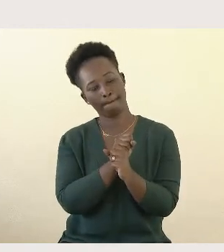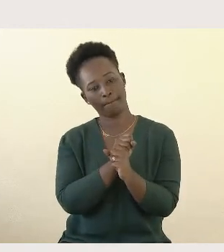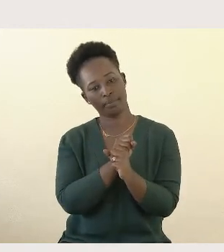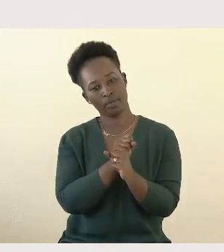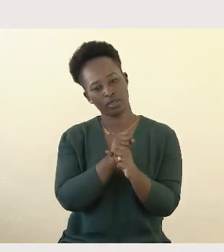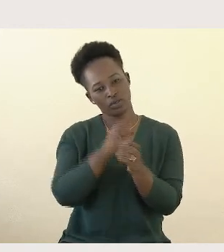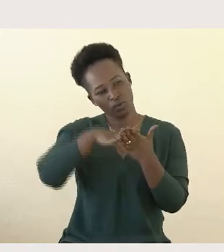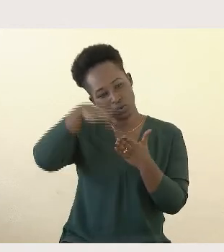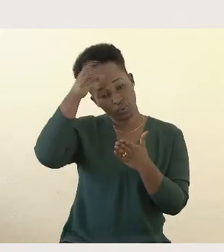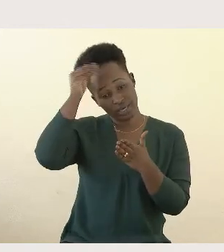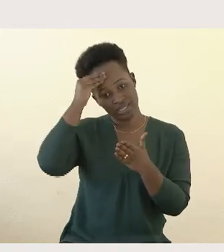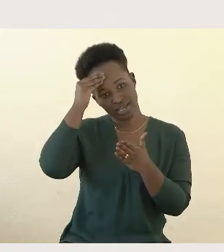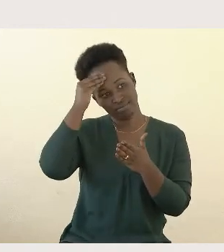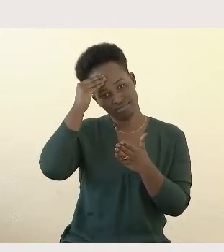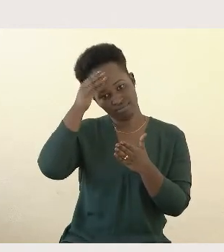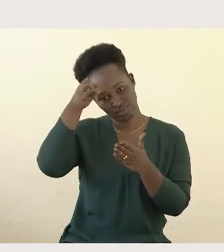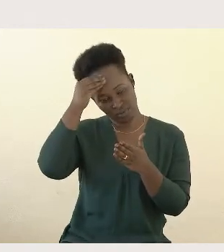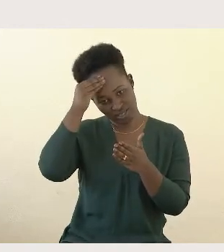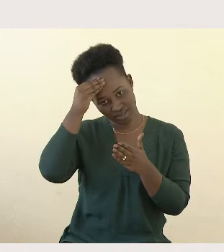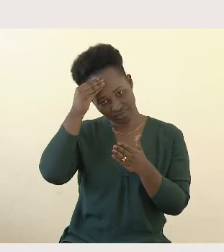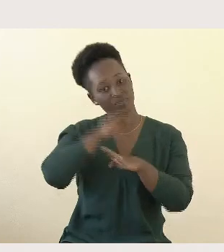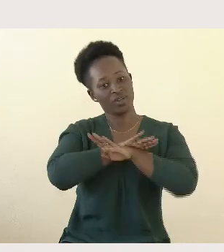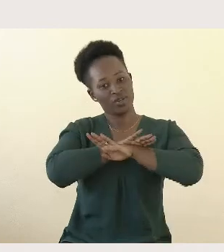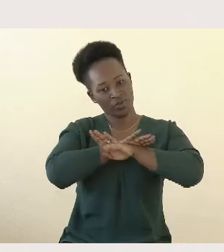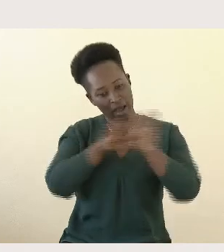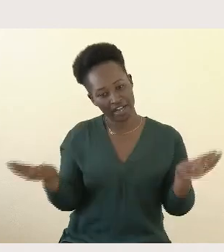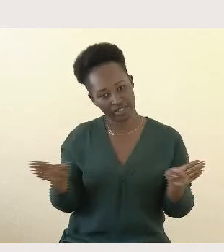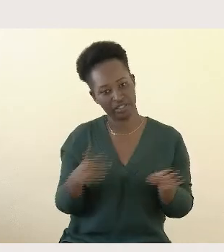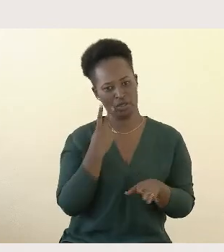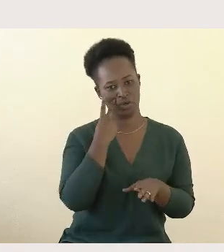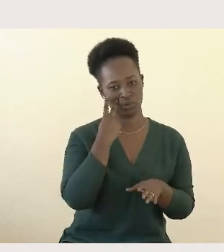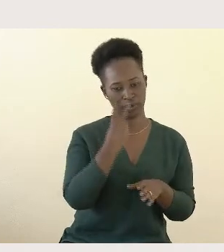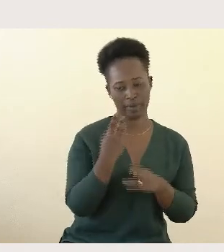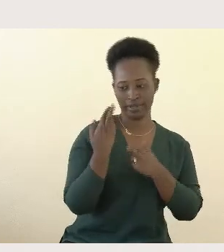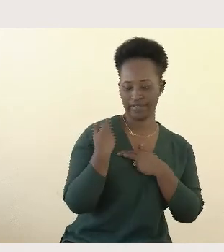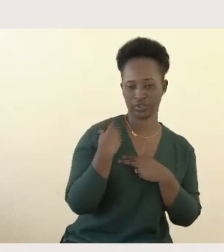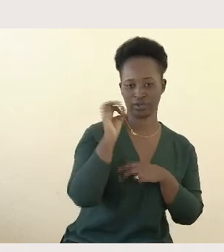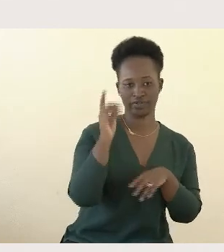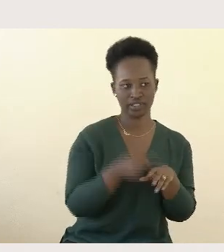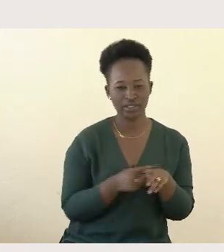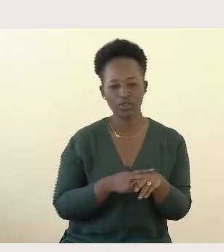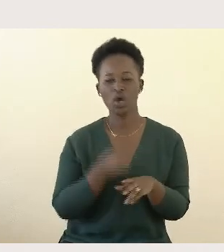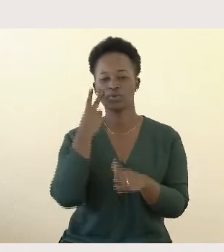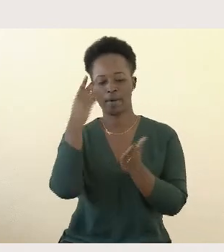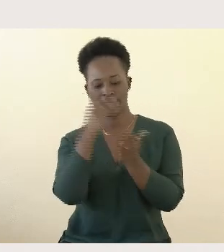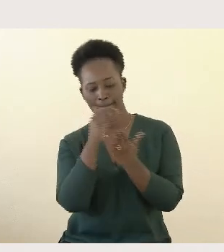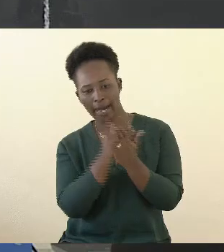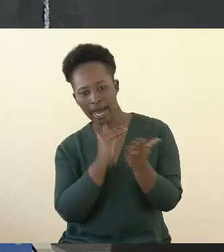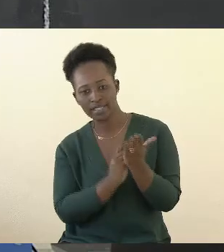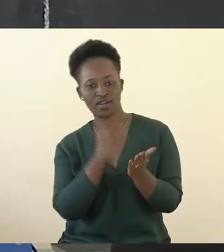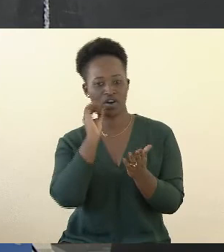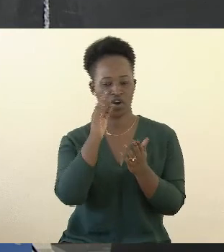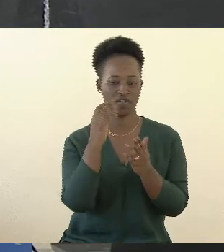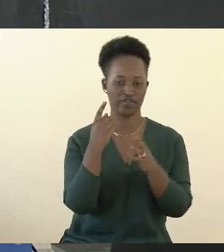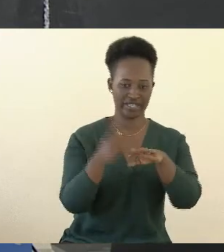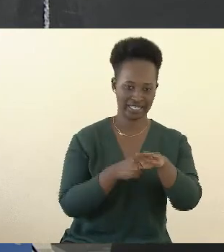went through our lesson. We have seen the function of the skin. We have seen the parts of the skin. Now, before